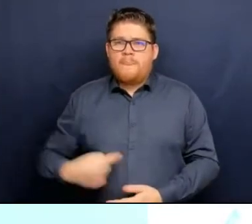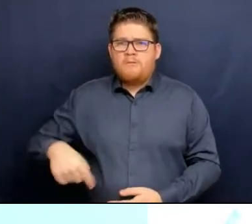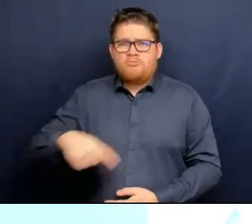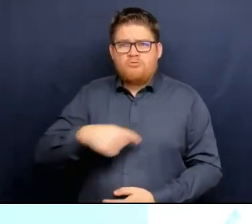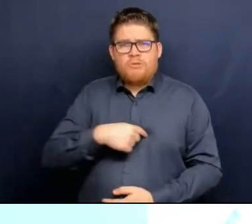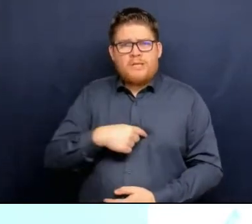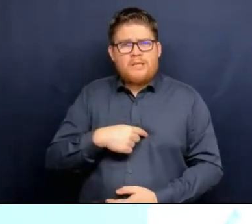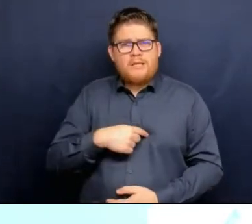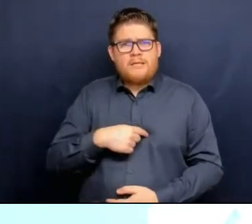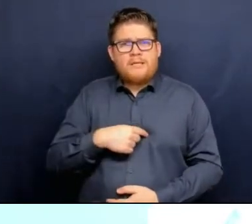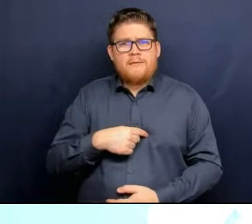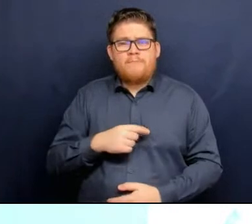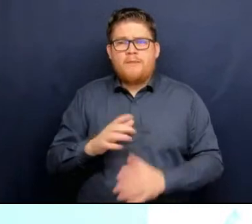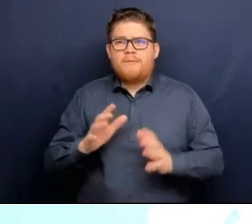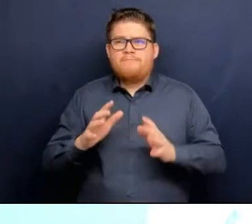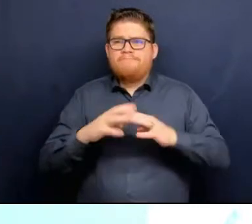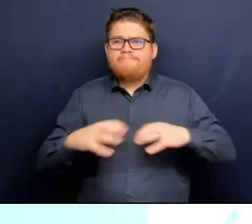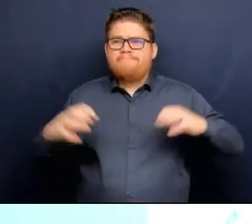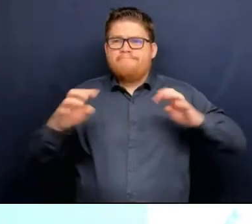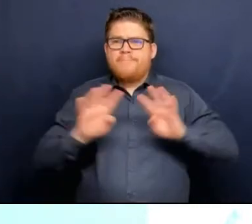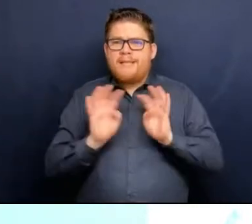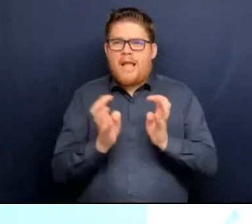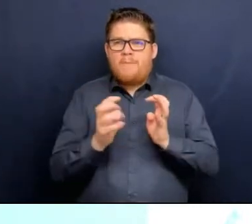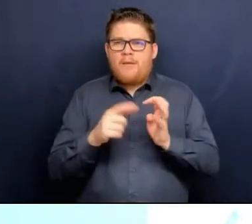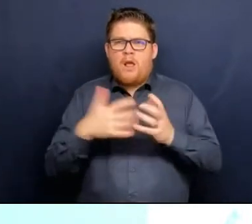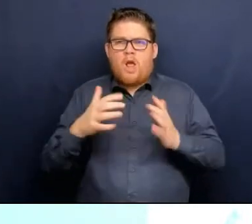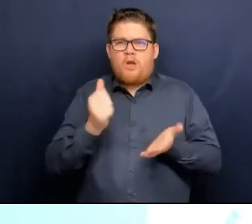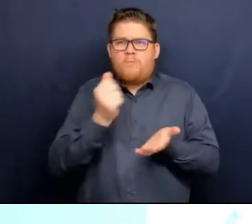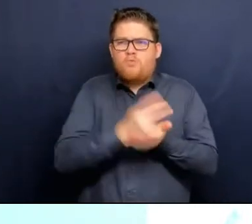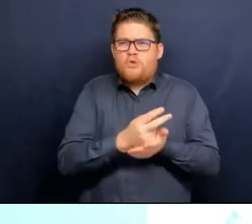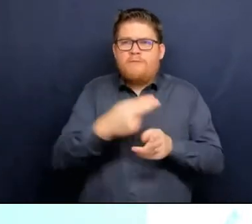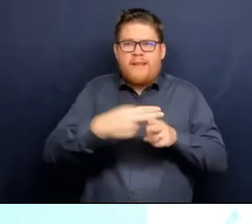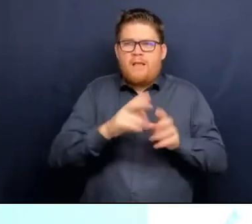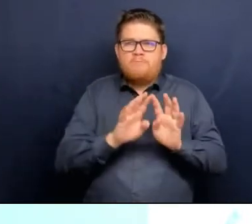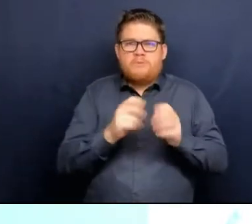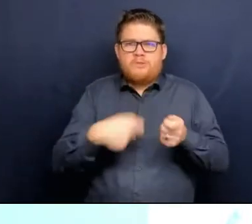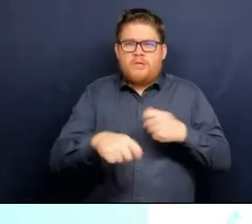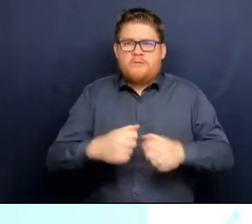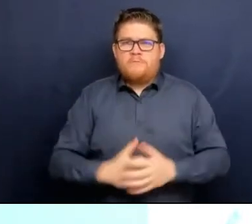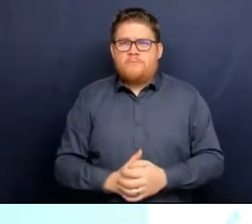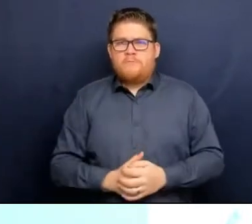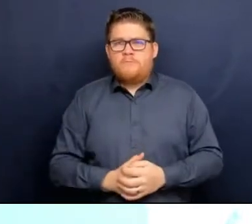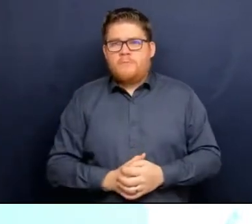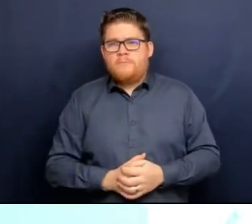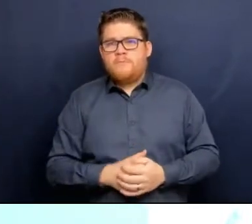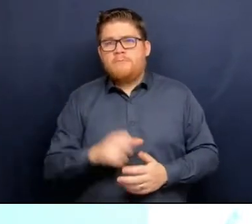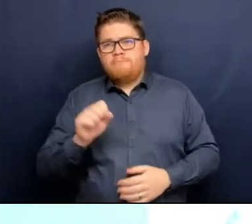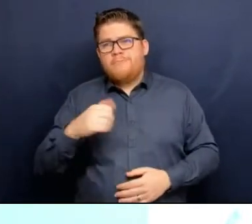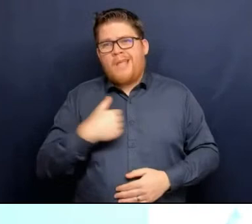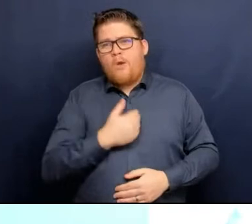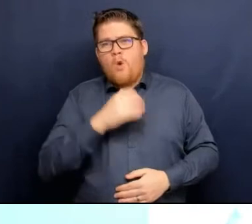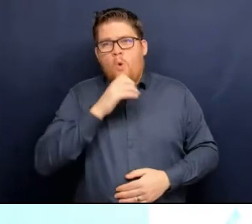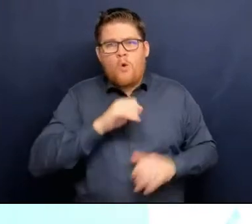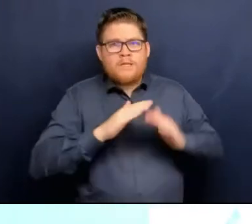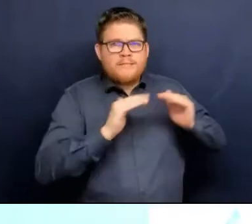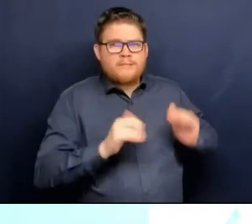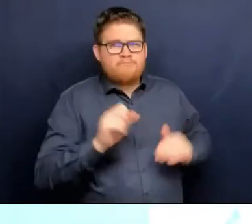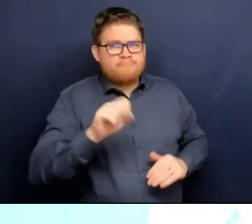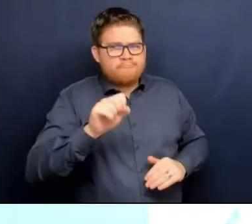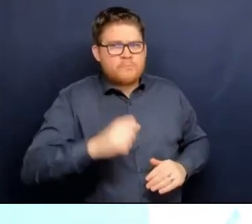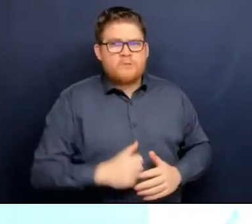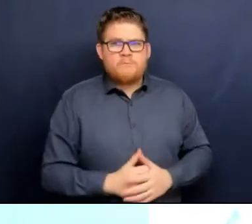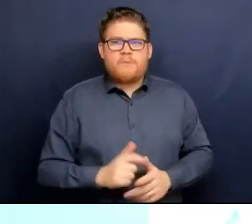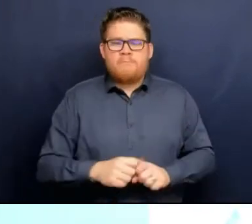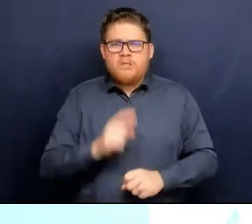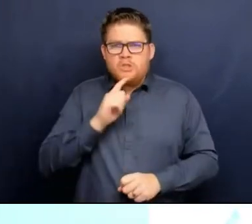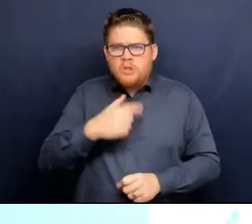the archaic system that we talked about. We ensure that there's full buy-in from communities. This is not